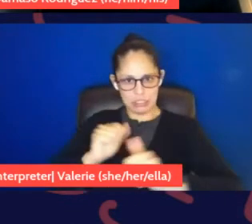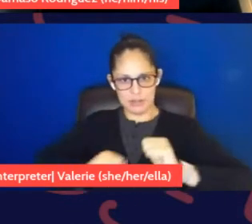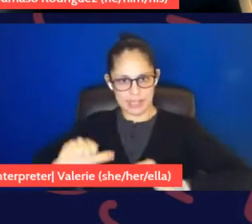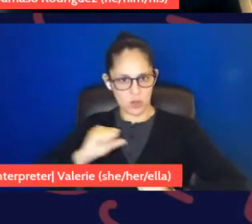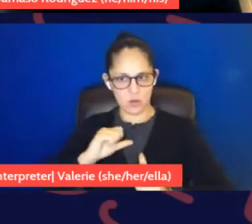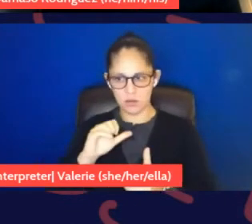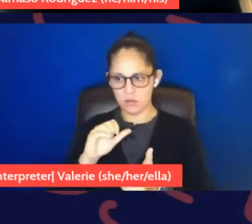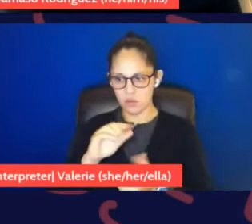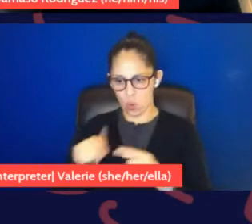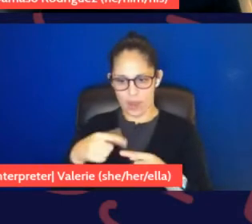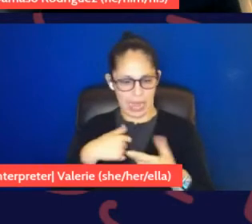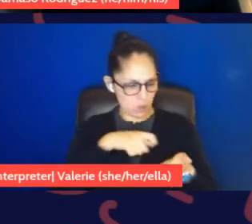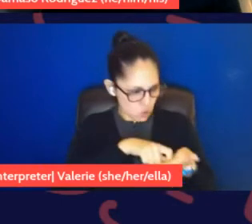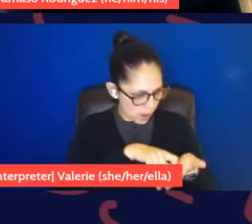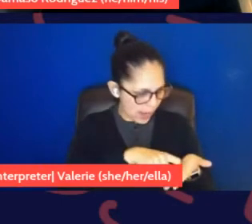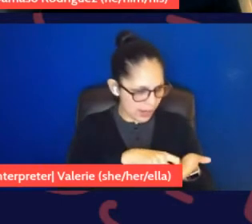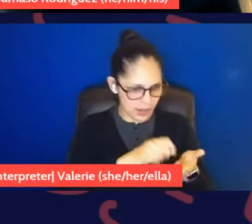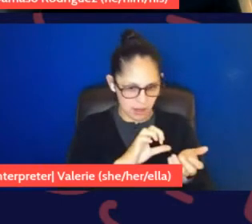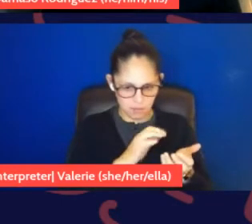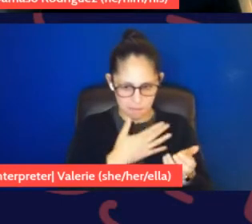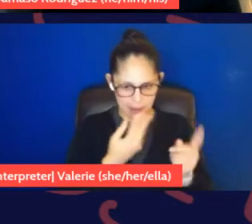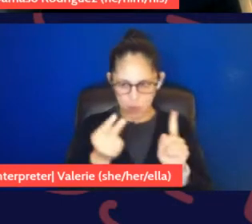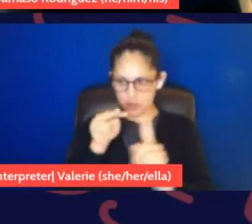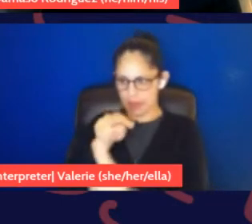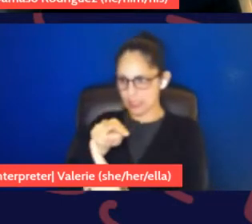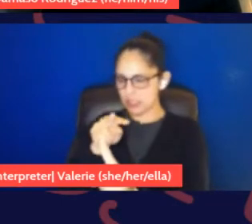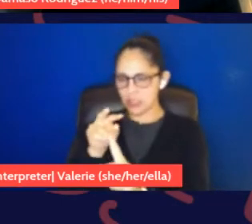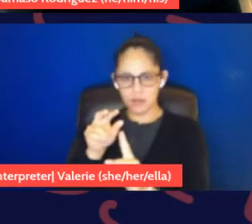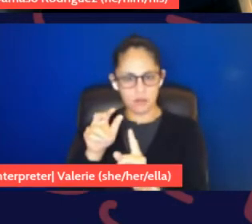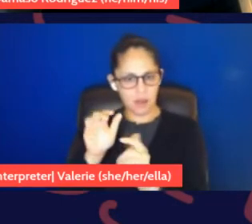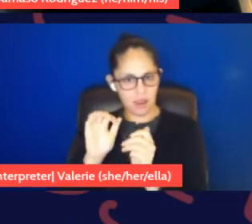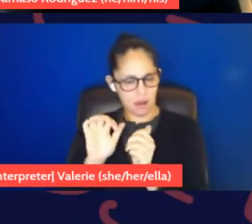my closeness to the way my family unit works.